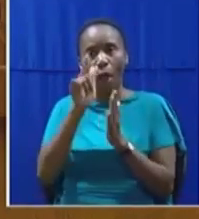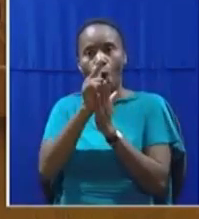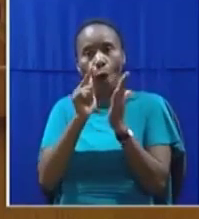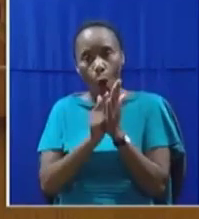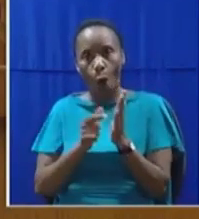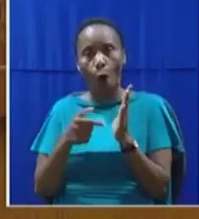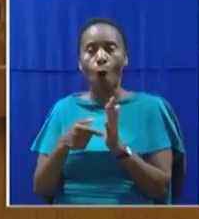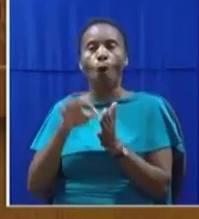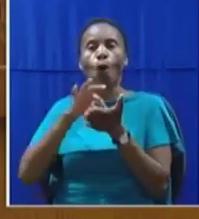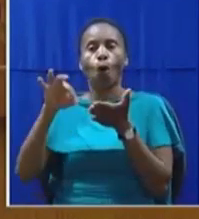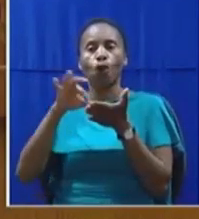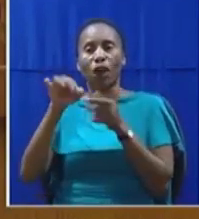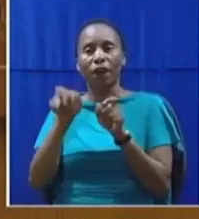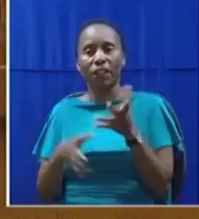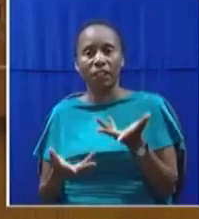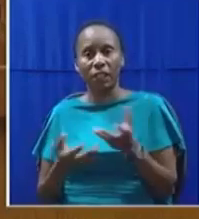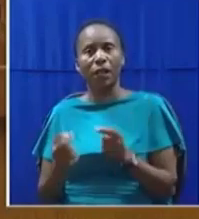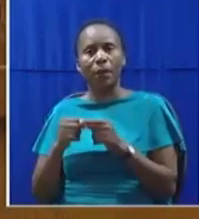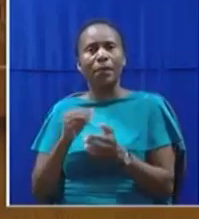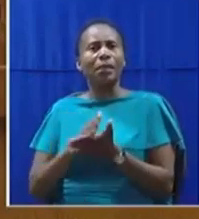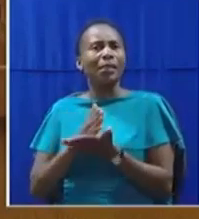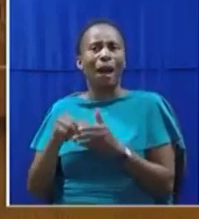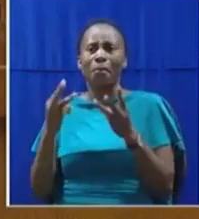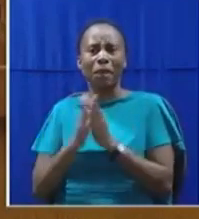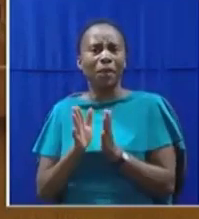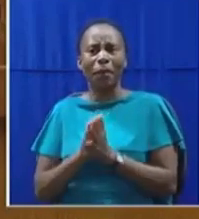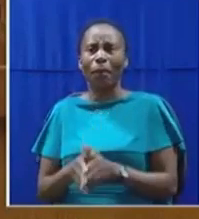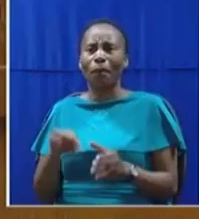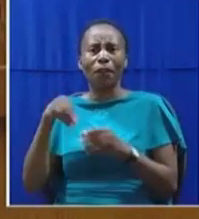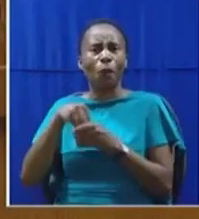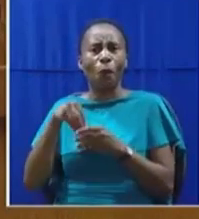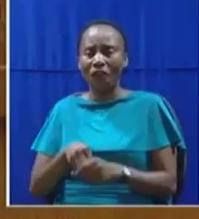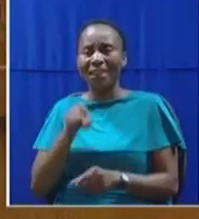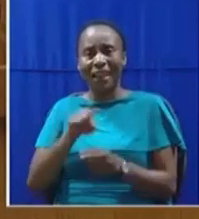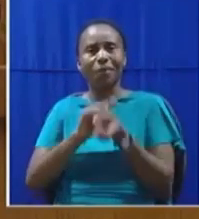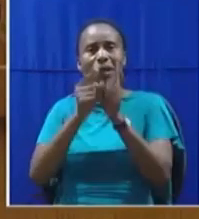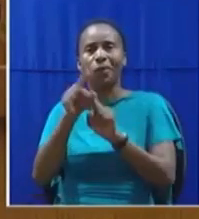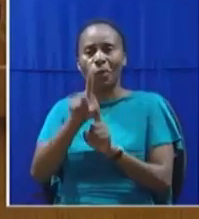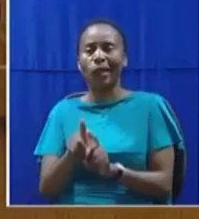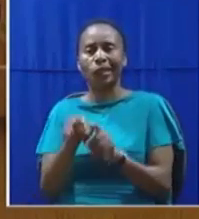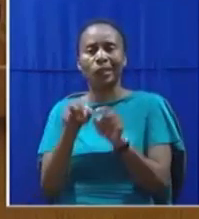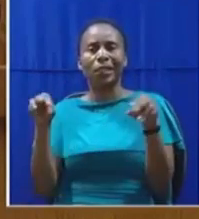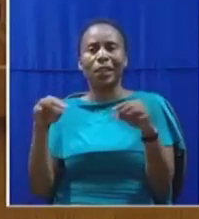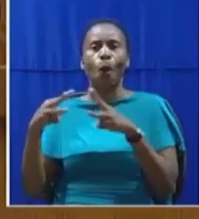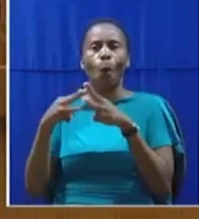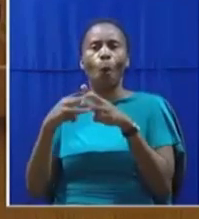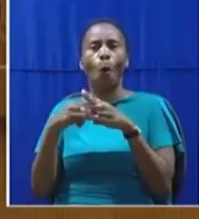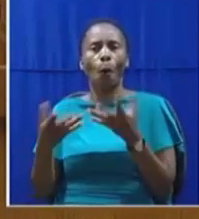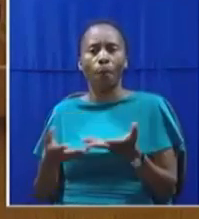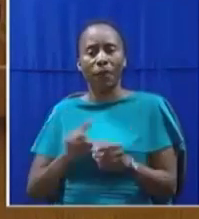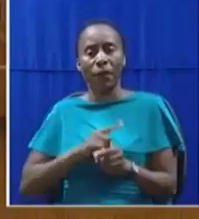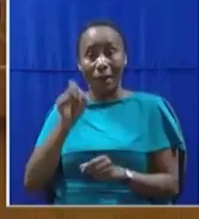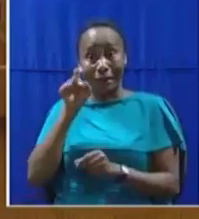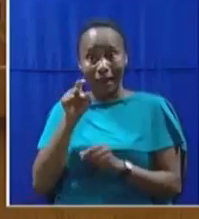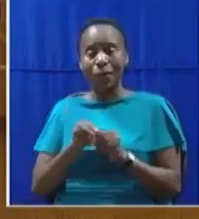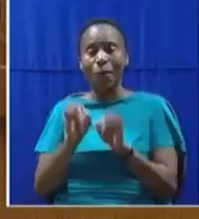But where certain people are involved, it becomes a matter of war, because for them it is an opportunity to cause